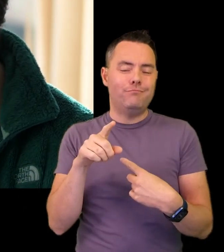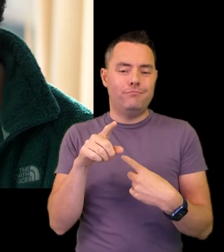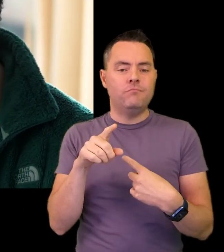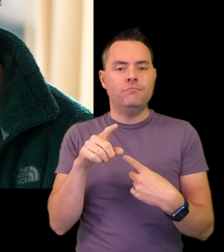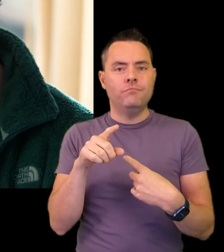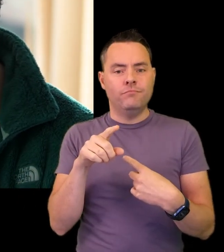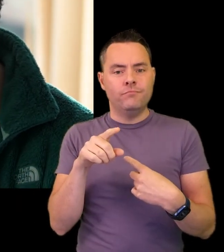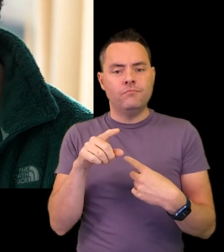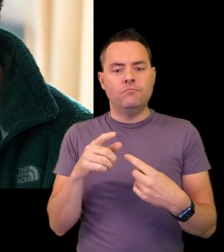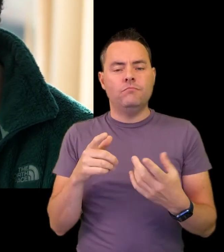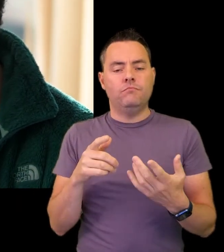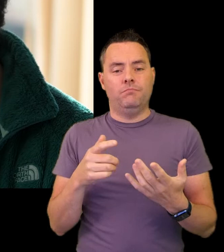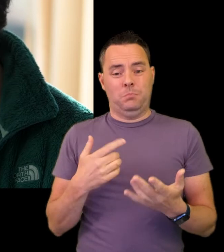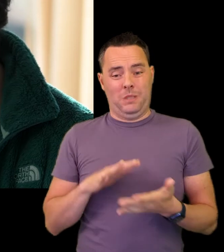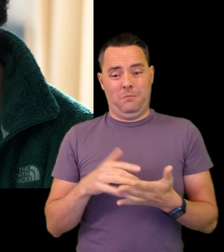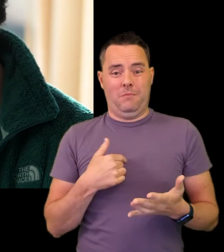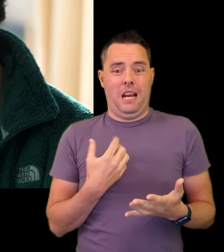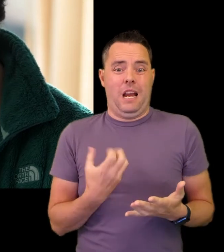be curious.